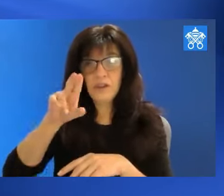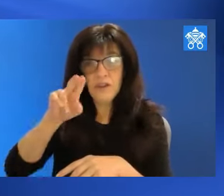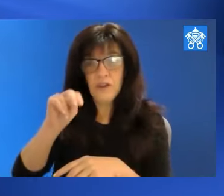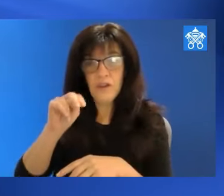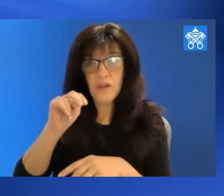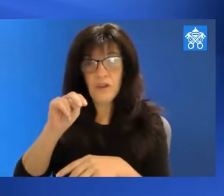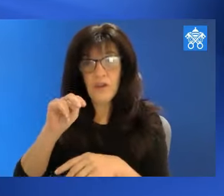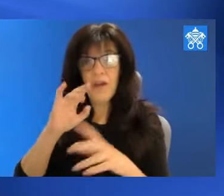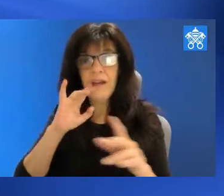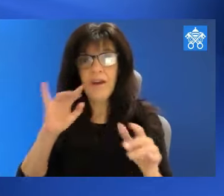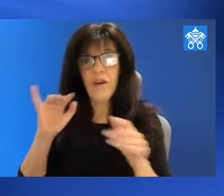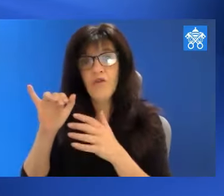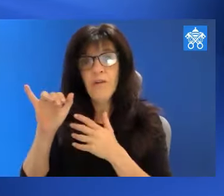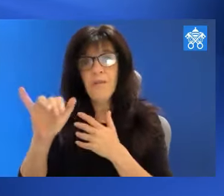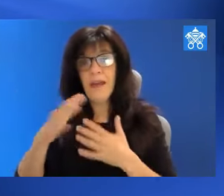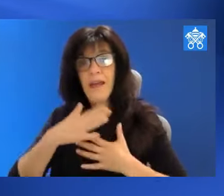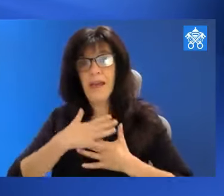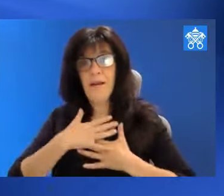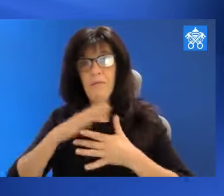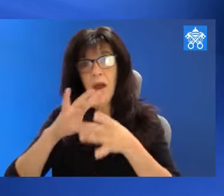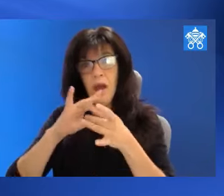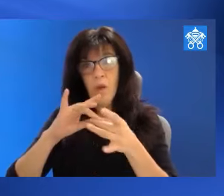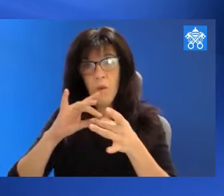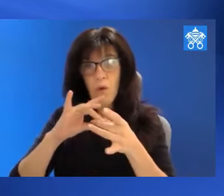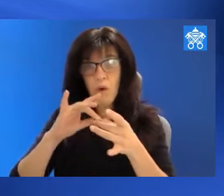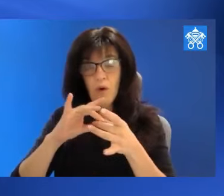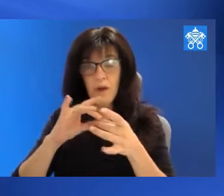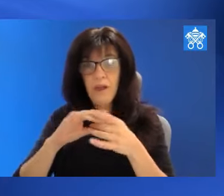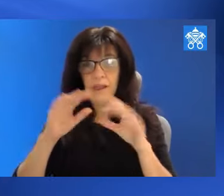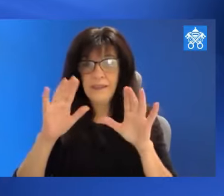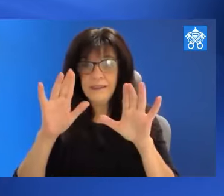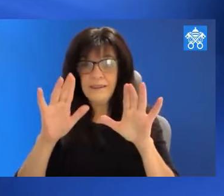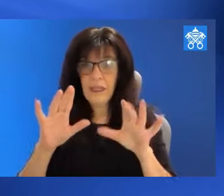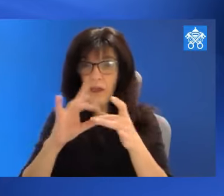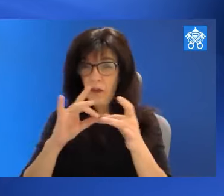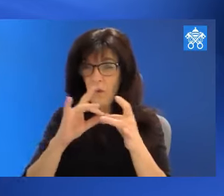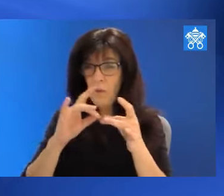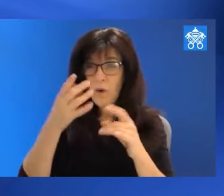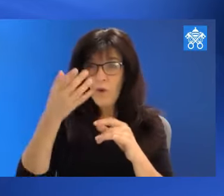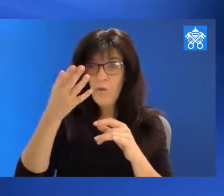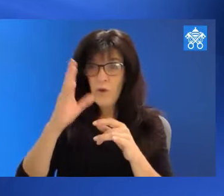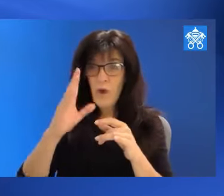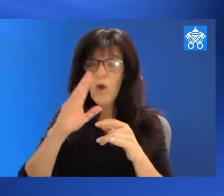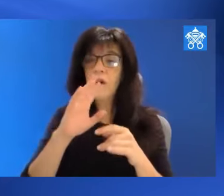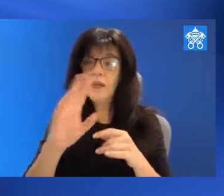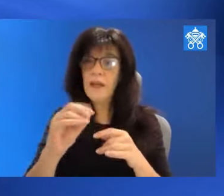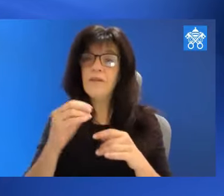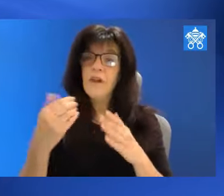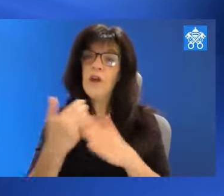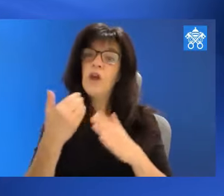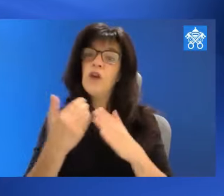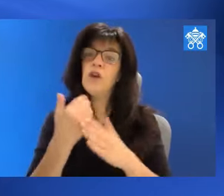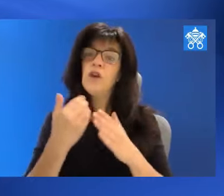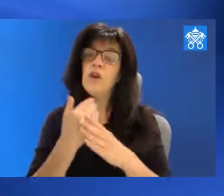We know that the Sunday of the Word of God is a pastoral initiative of the new evangelization with the aim of reviving the responsibility